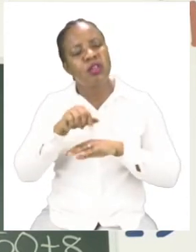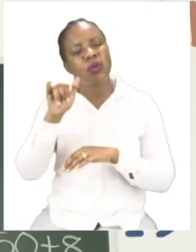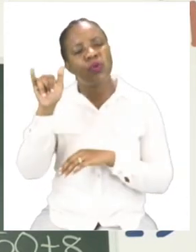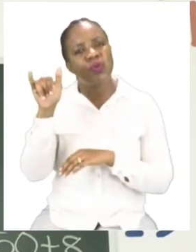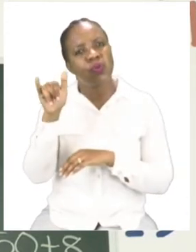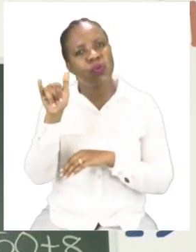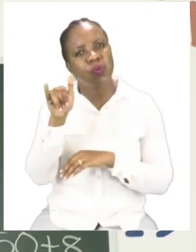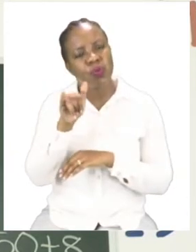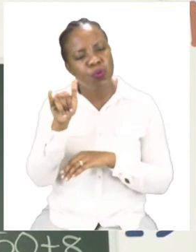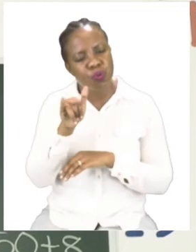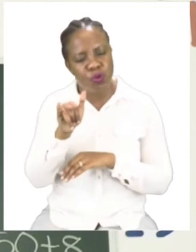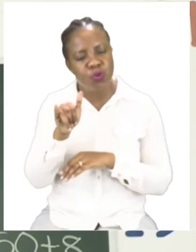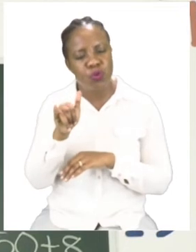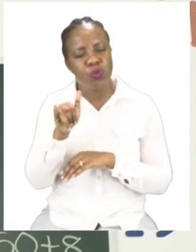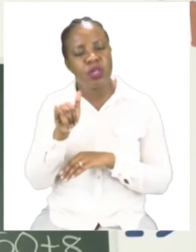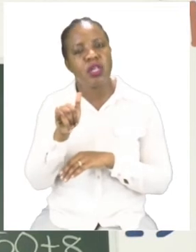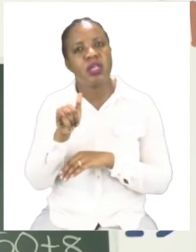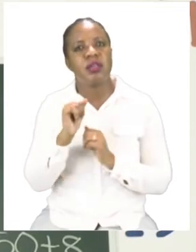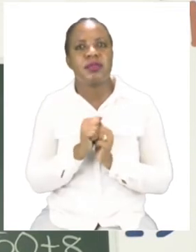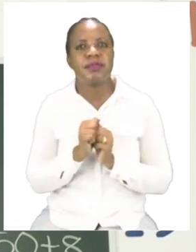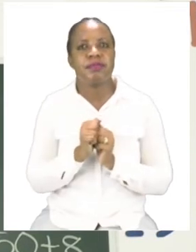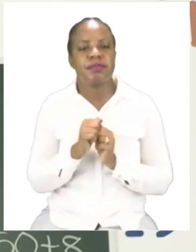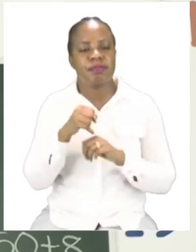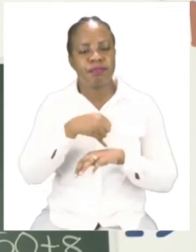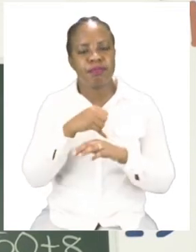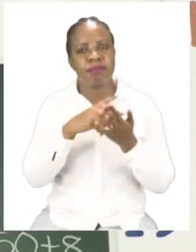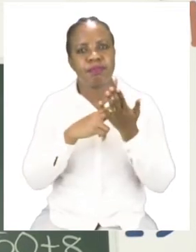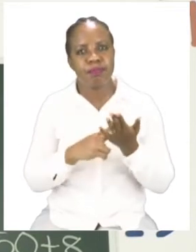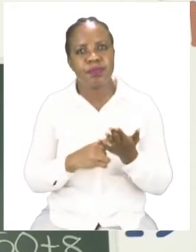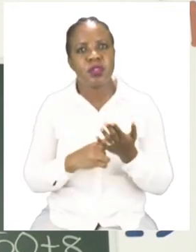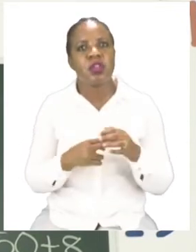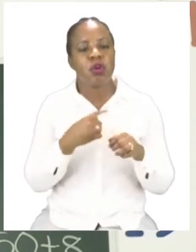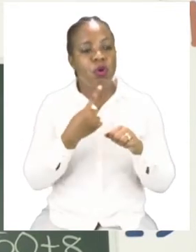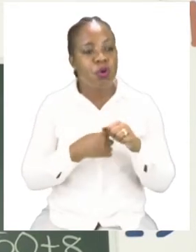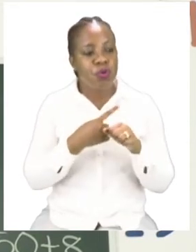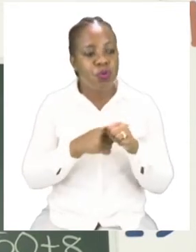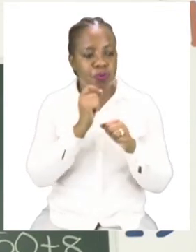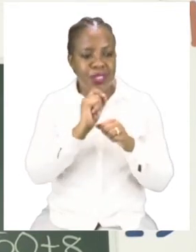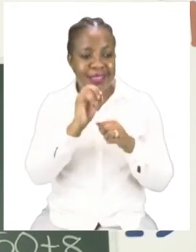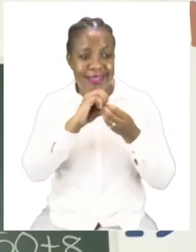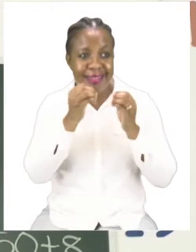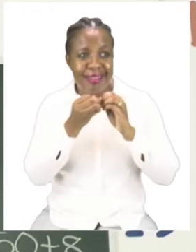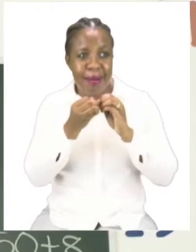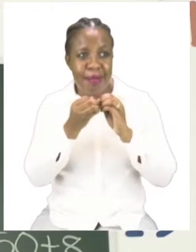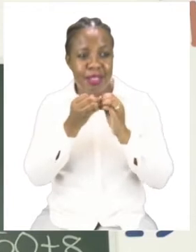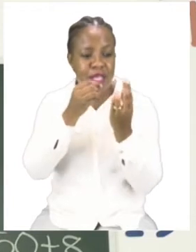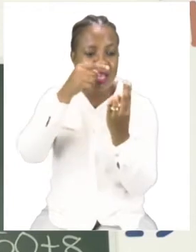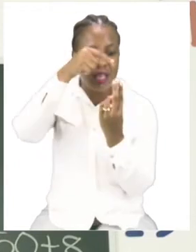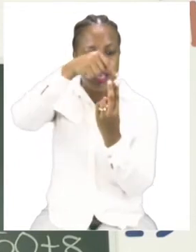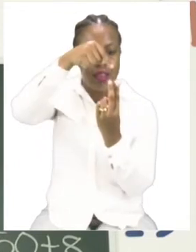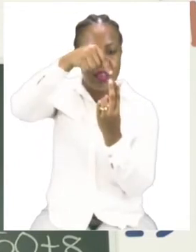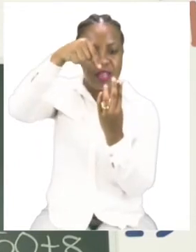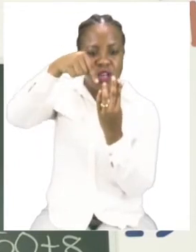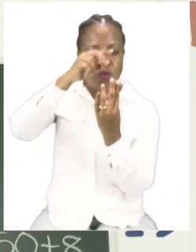can always put a H, a T, and a U on top of the numbers before